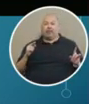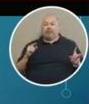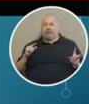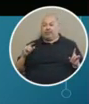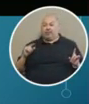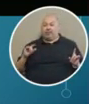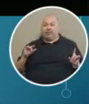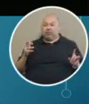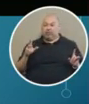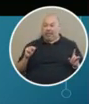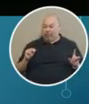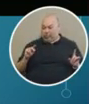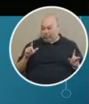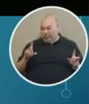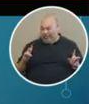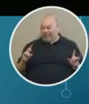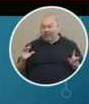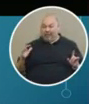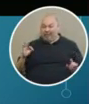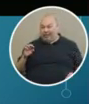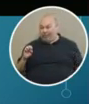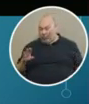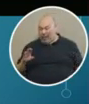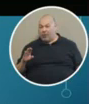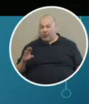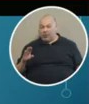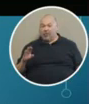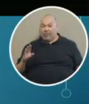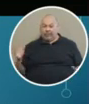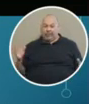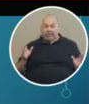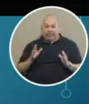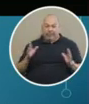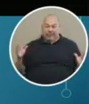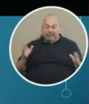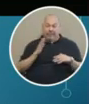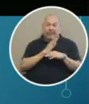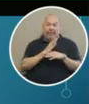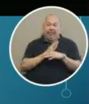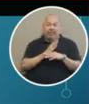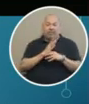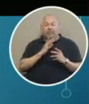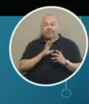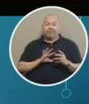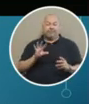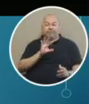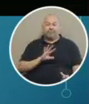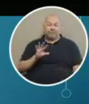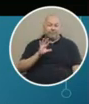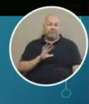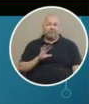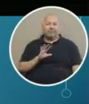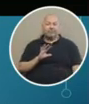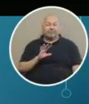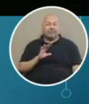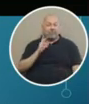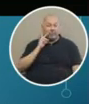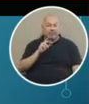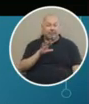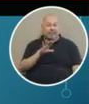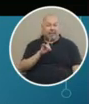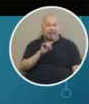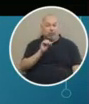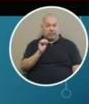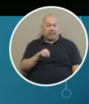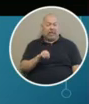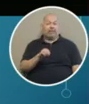January 2017 through February of this year. The average traffic, we're looking at we've seen a